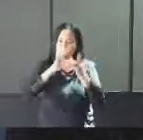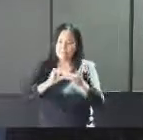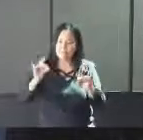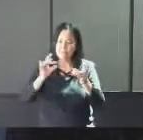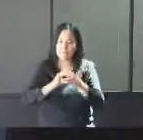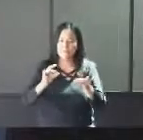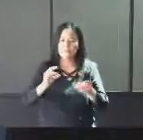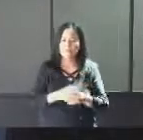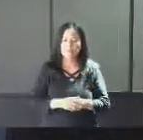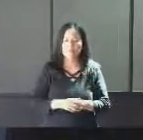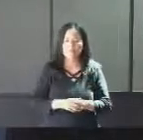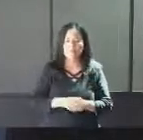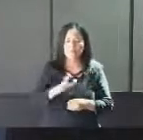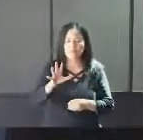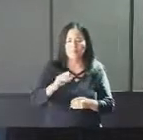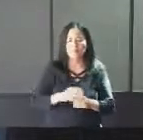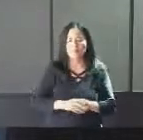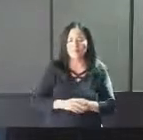I'm going to call it